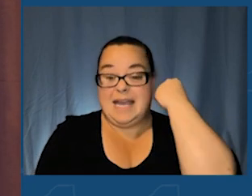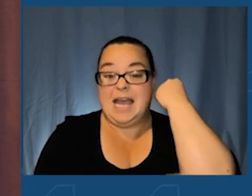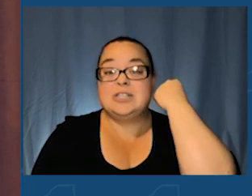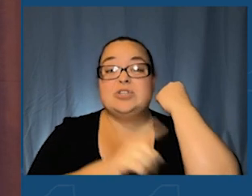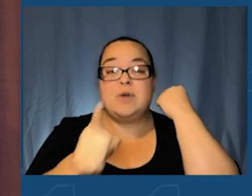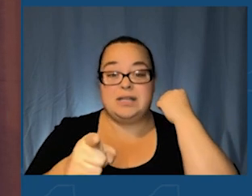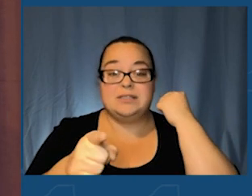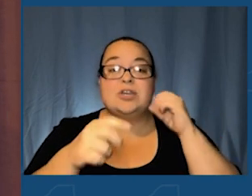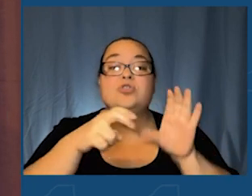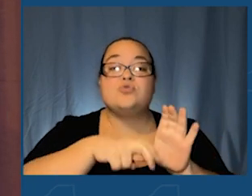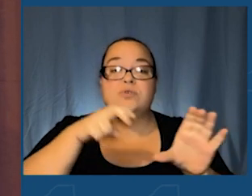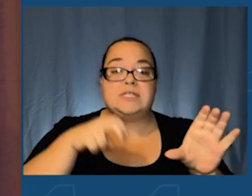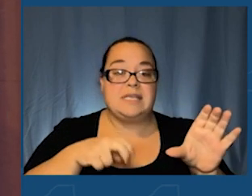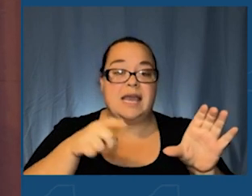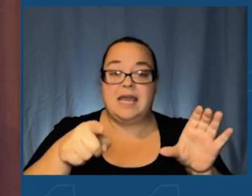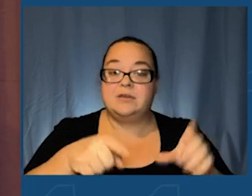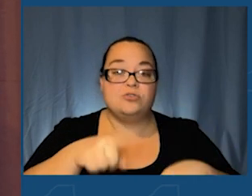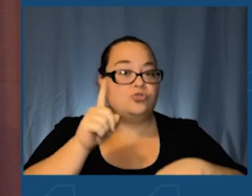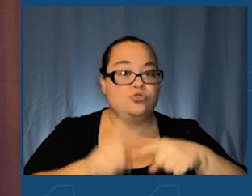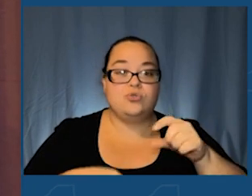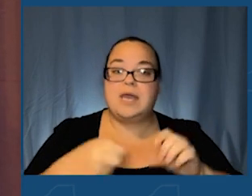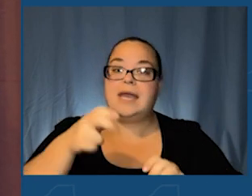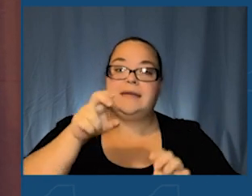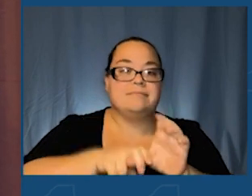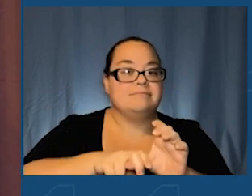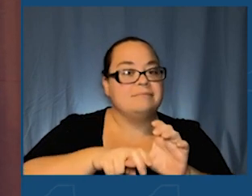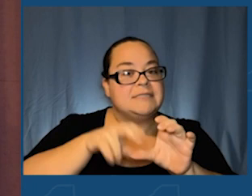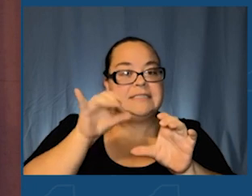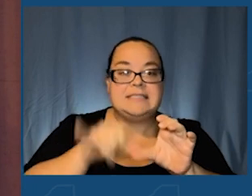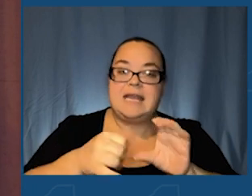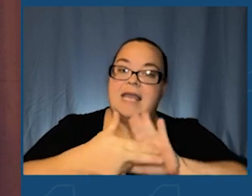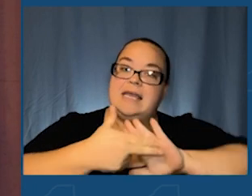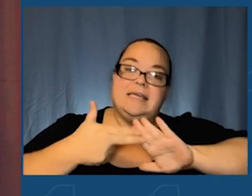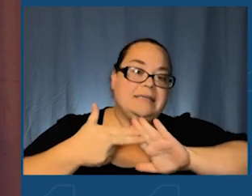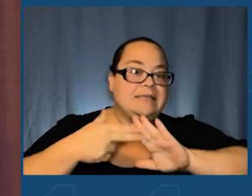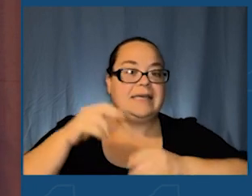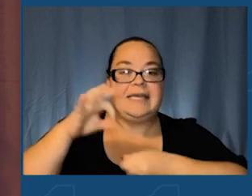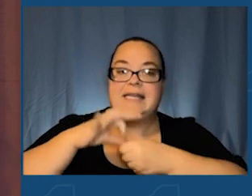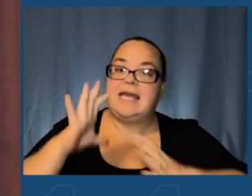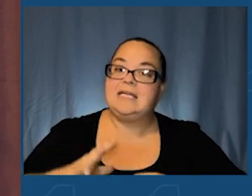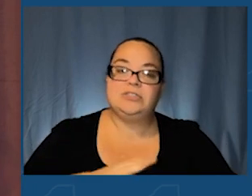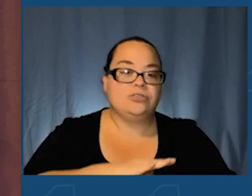be able to be seated as an elector. Bye-bye. Don't even try it. Don't even try it.